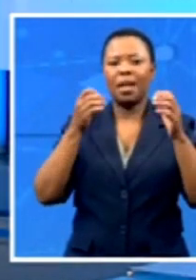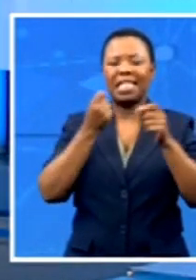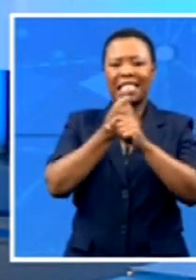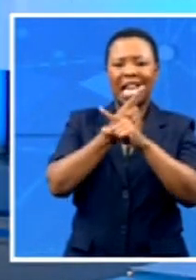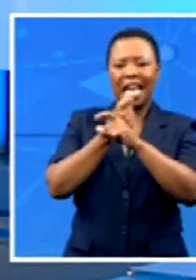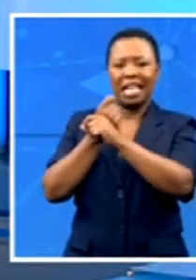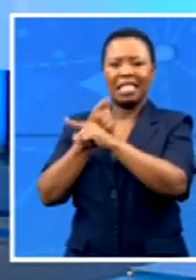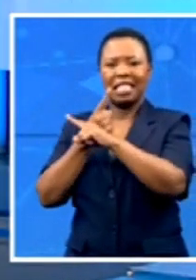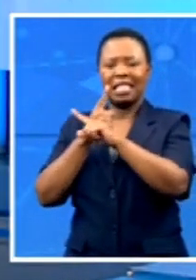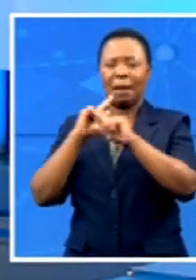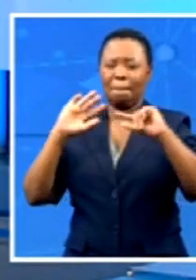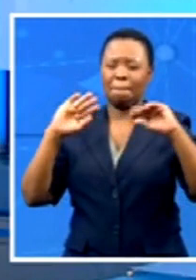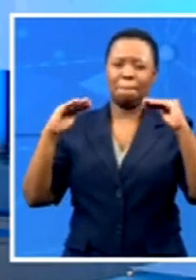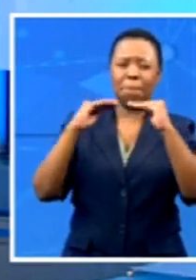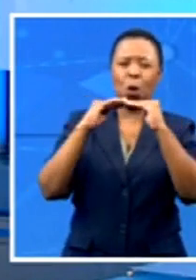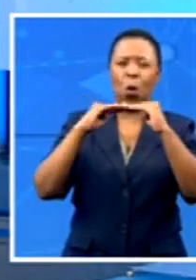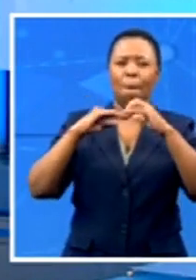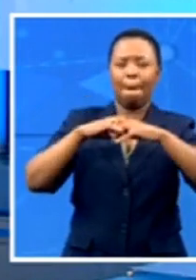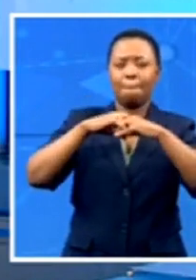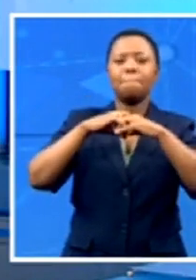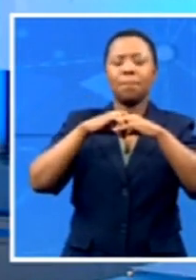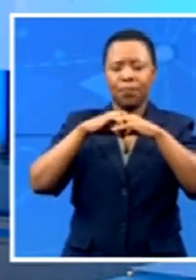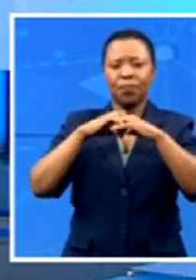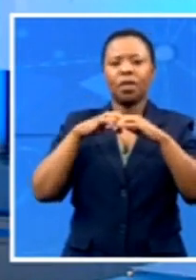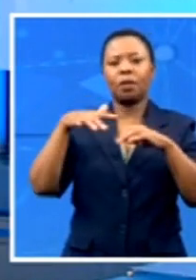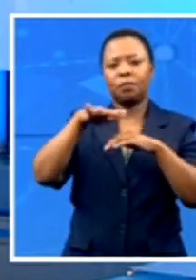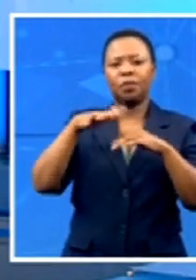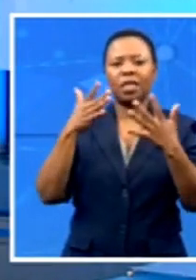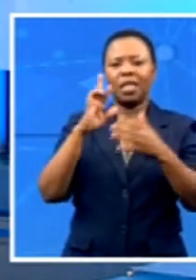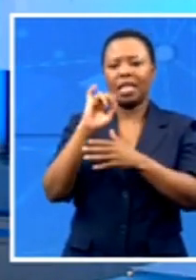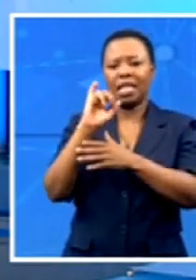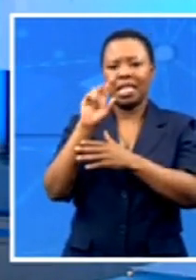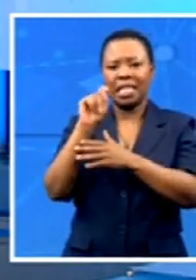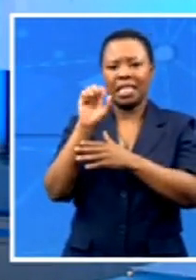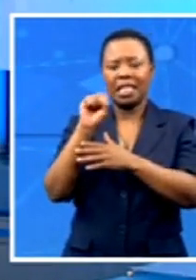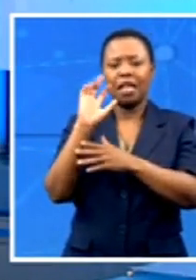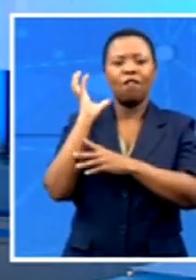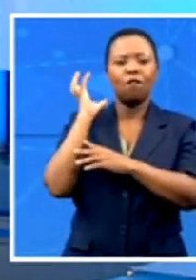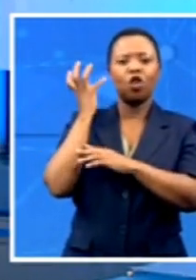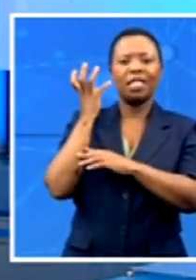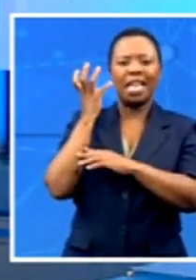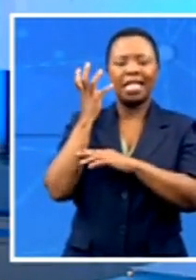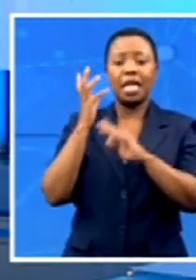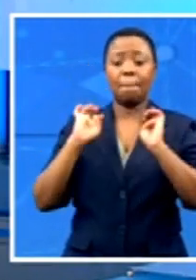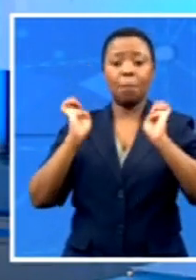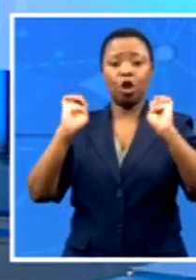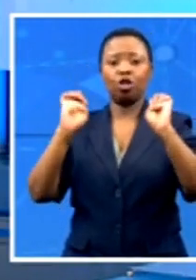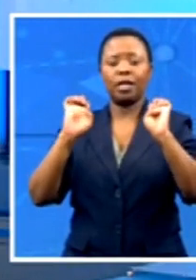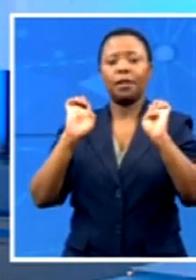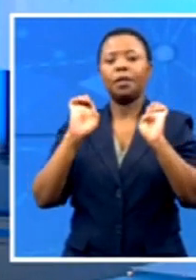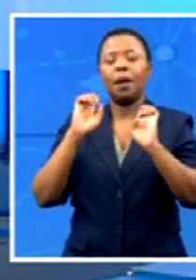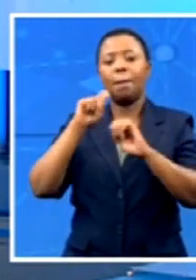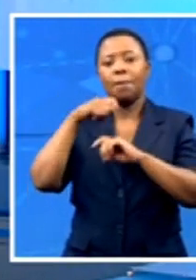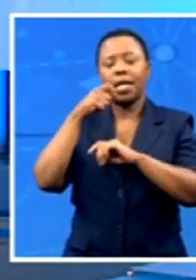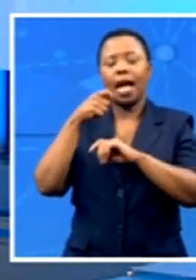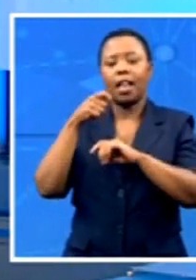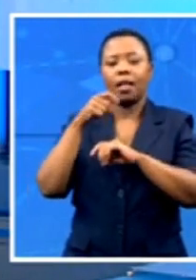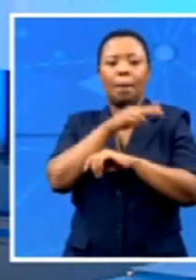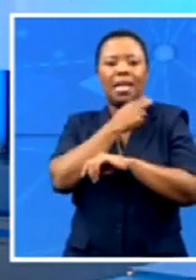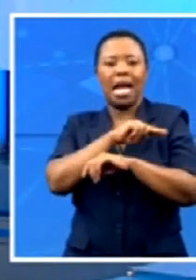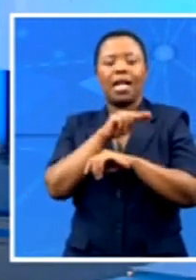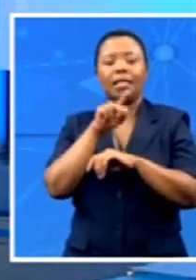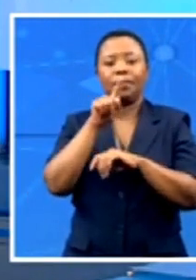between Reitz and Petrus Steyn in the Free State. Free State Emergency Medical Services spokesperson Sipho Towa says four people were injured